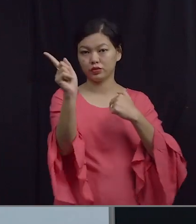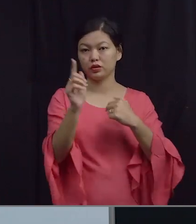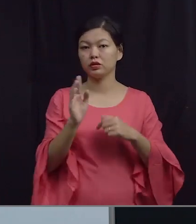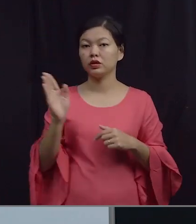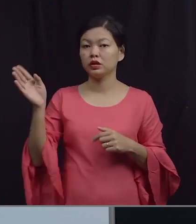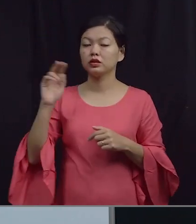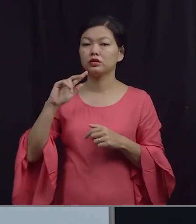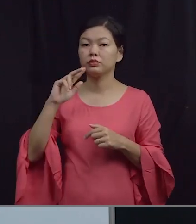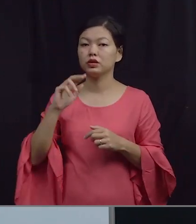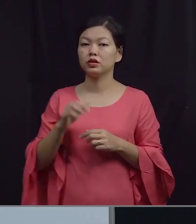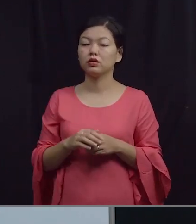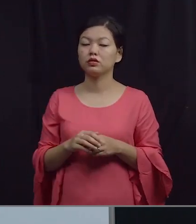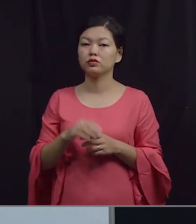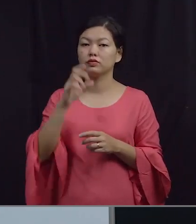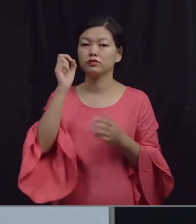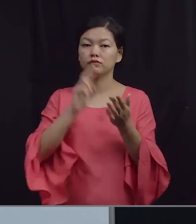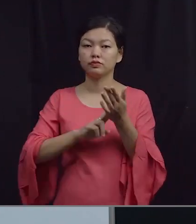from the